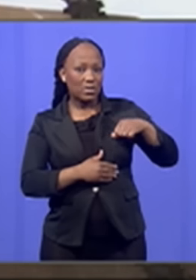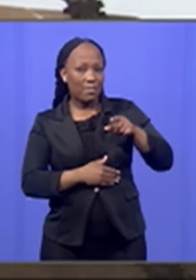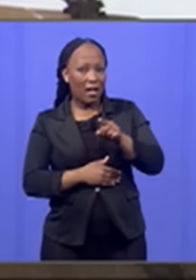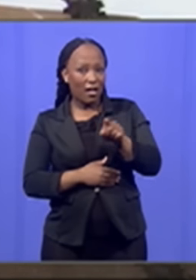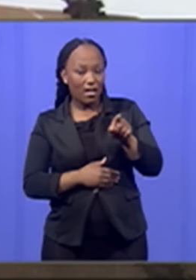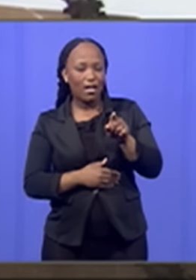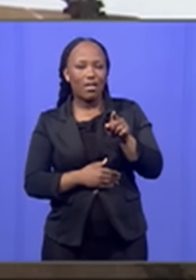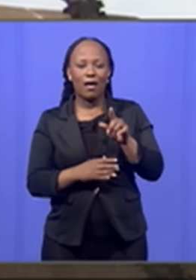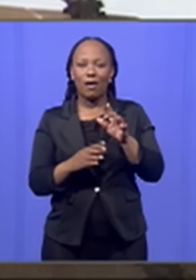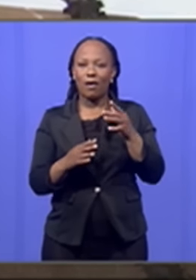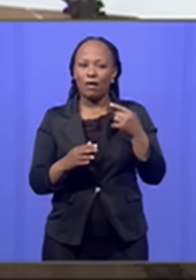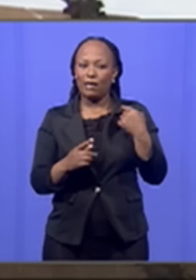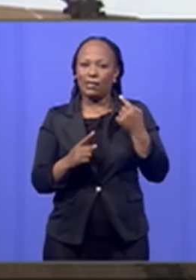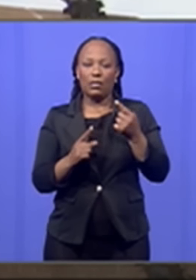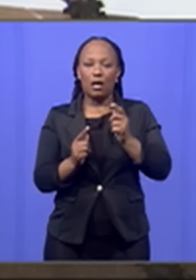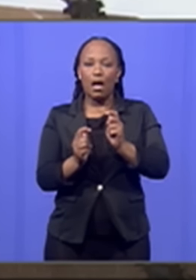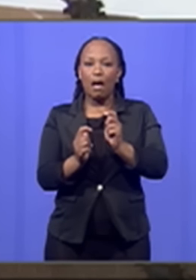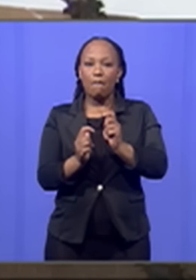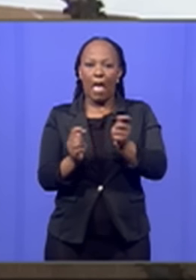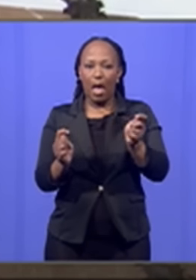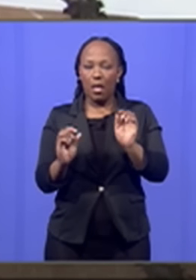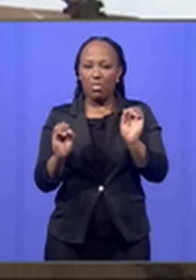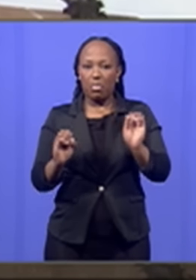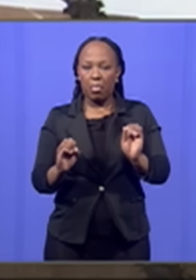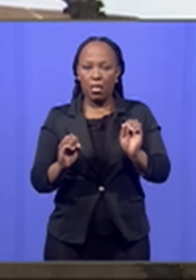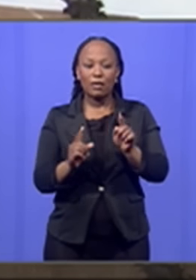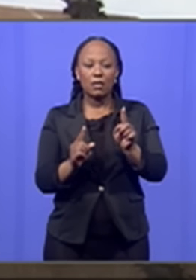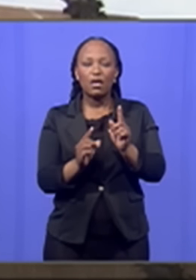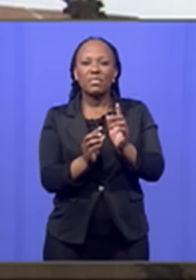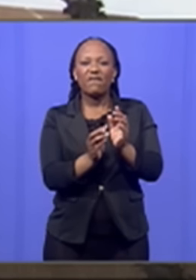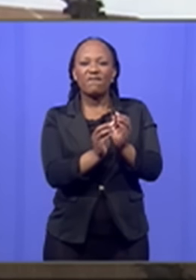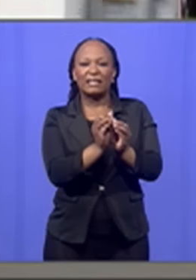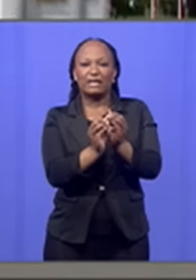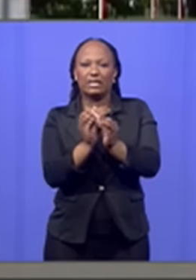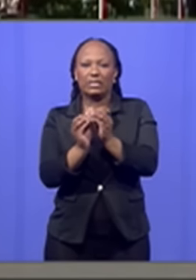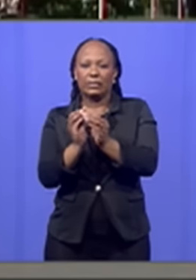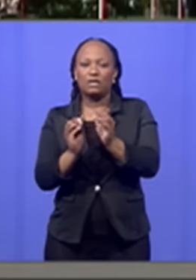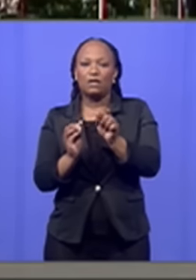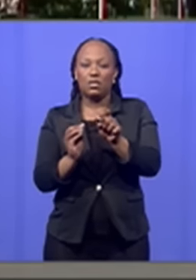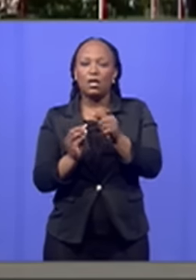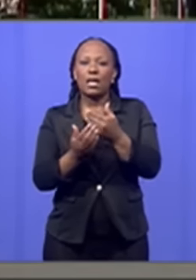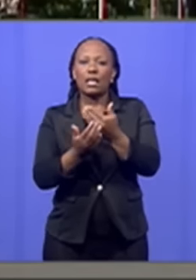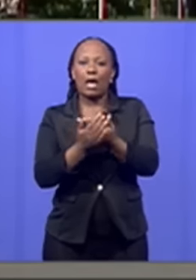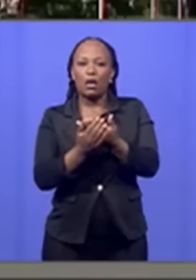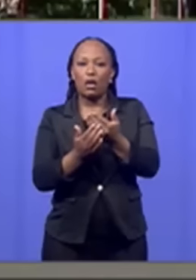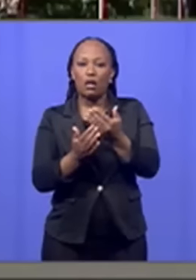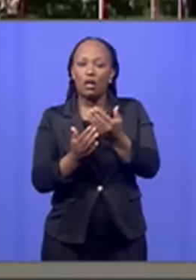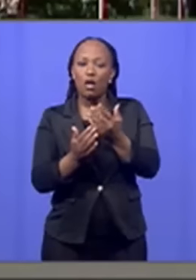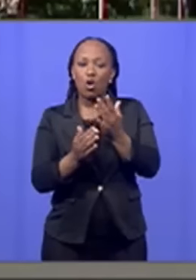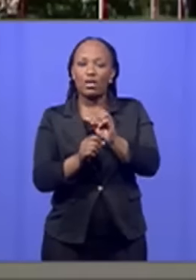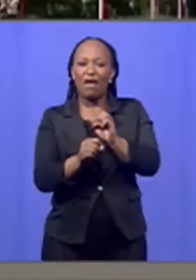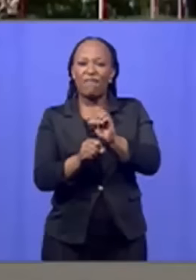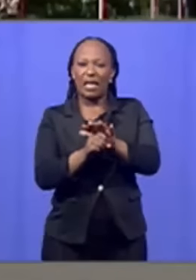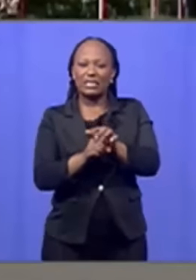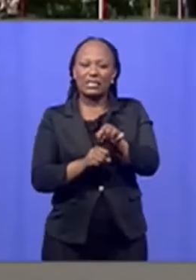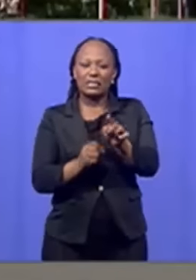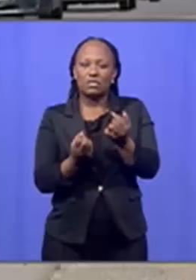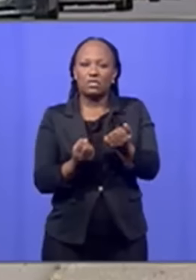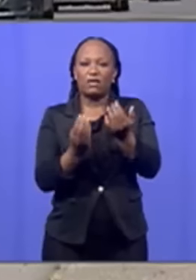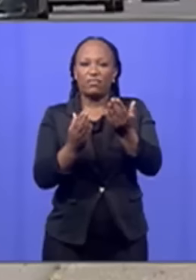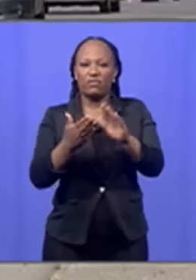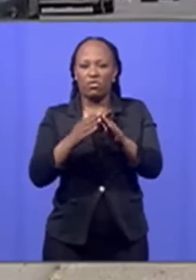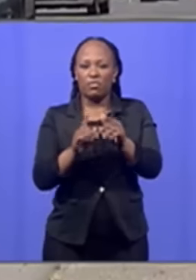lefelelwe ga ditšhelete go tšwa kantorong ya naga ya ditšhelete go ka lokiša ditaba tša bona gore ba se ame ke go neelana ka ditirelo